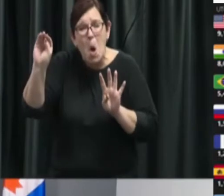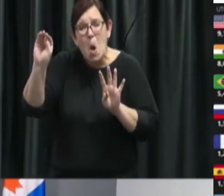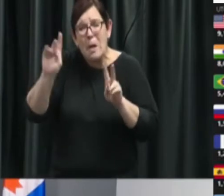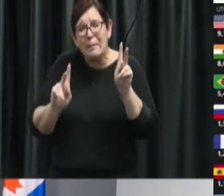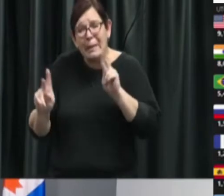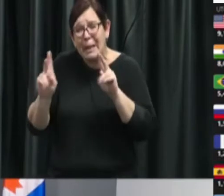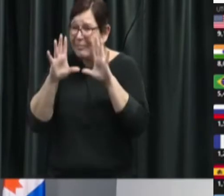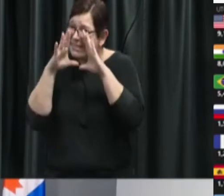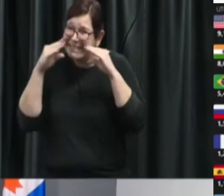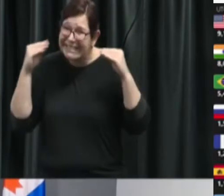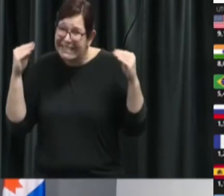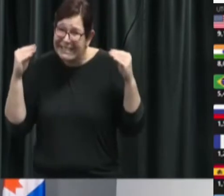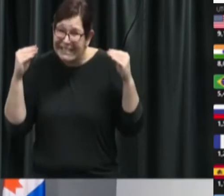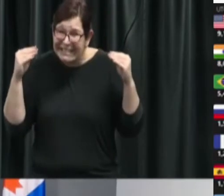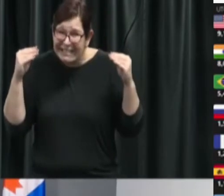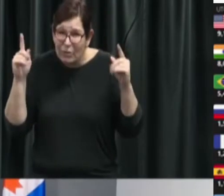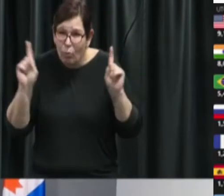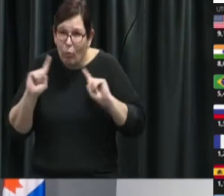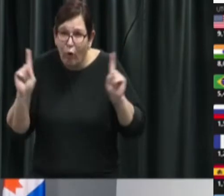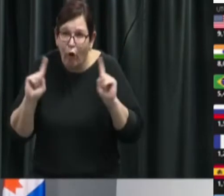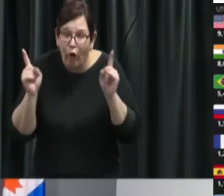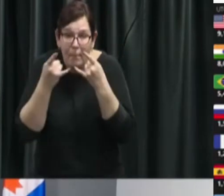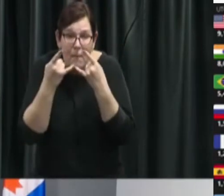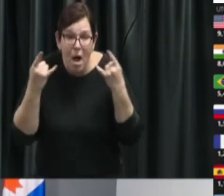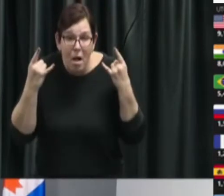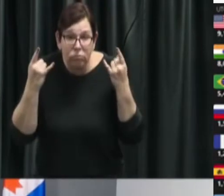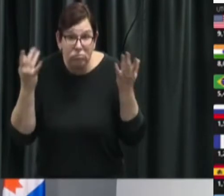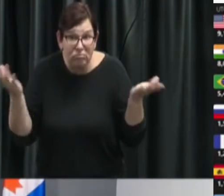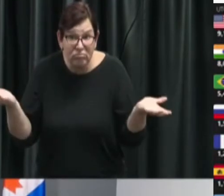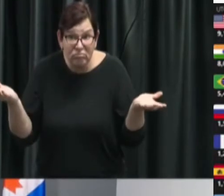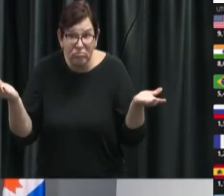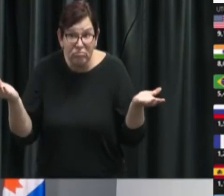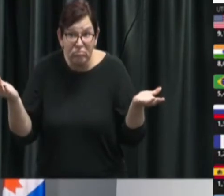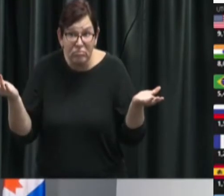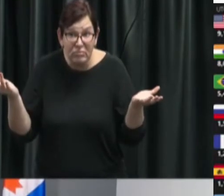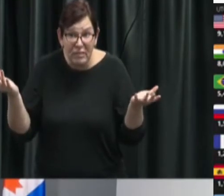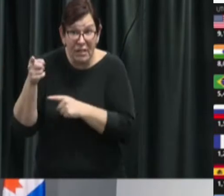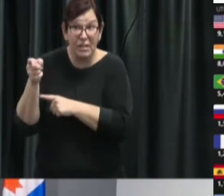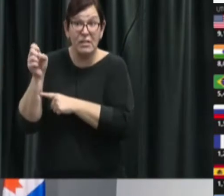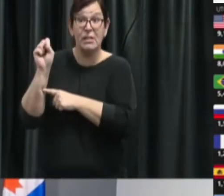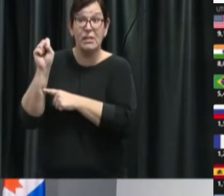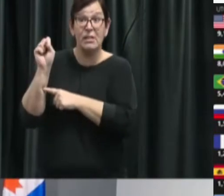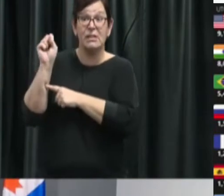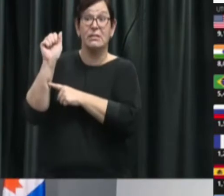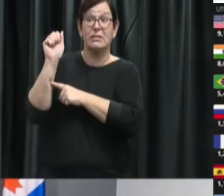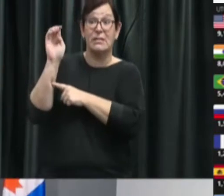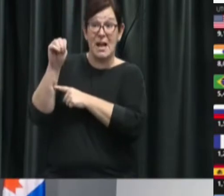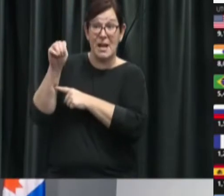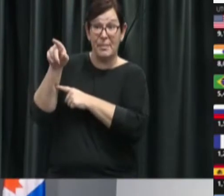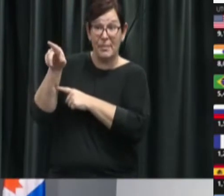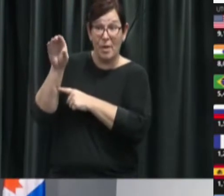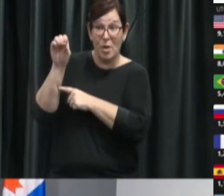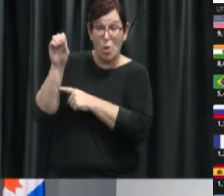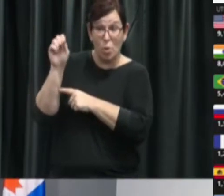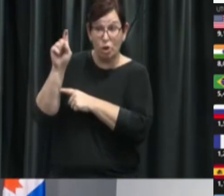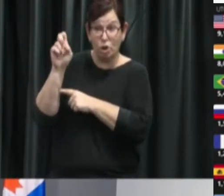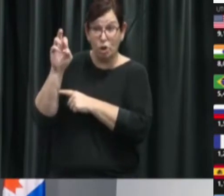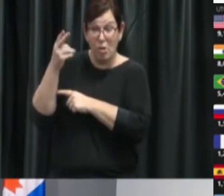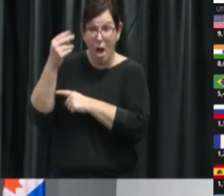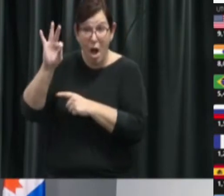sight. Sam Oosterhoff has said he apologized for momentarily taking off his mask, but as I said, there's no masks